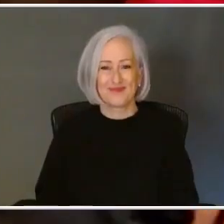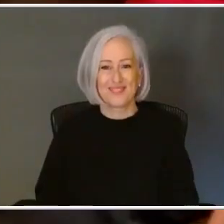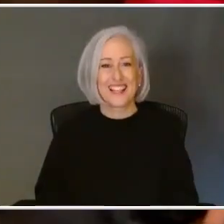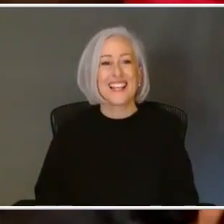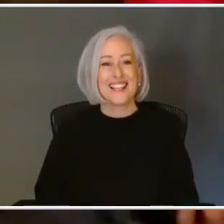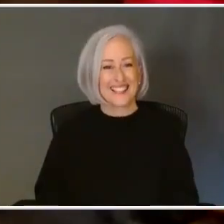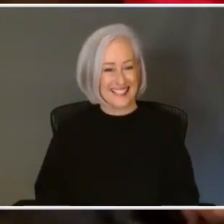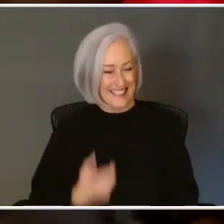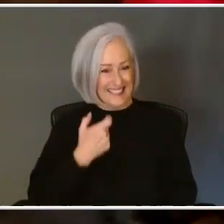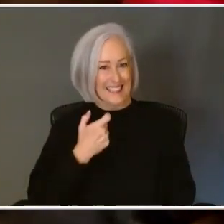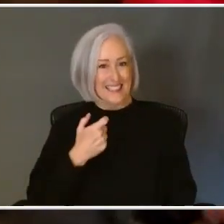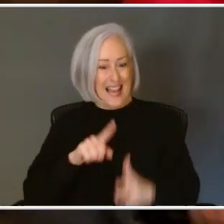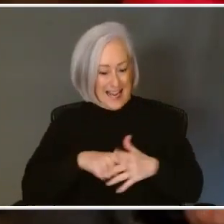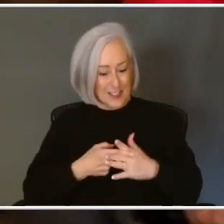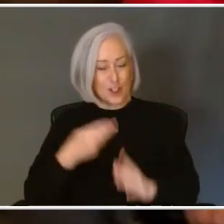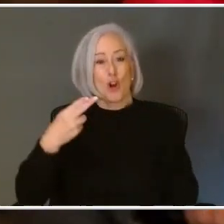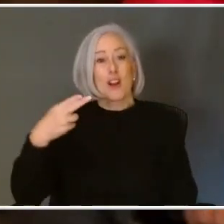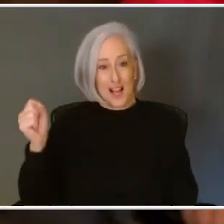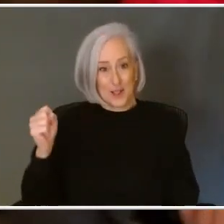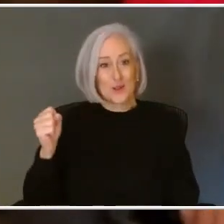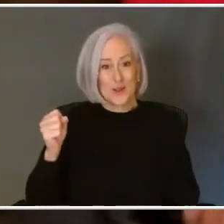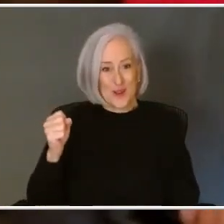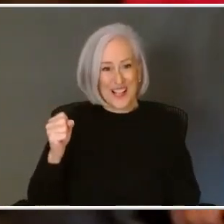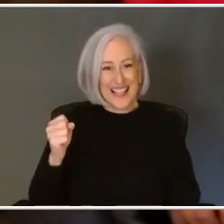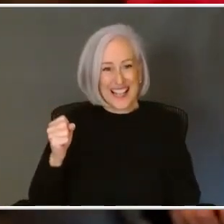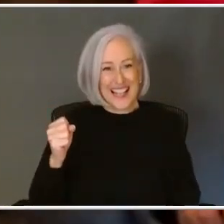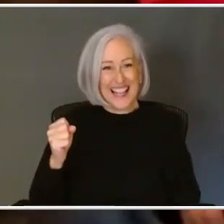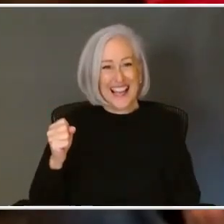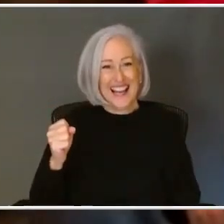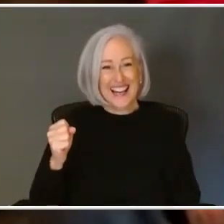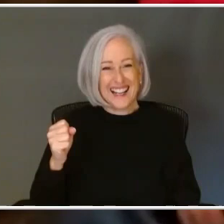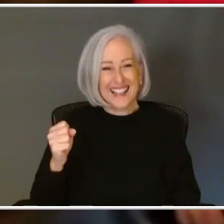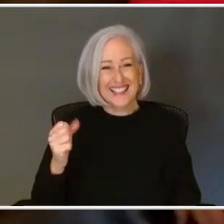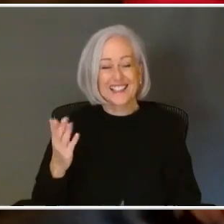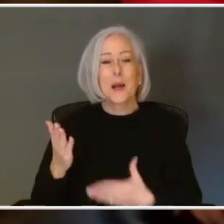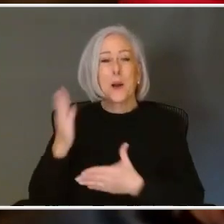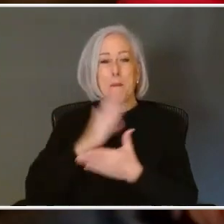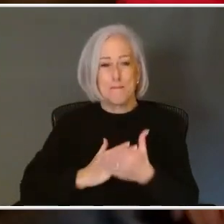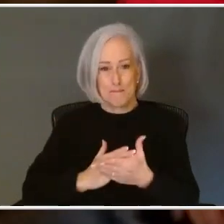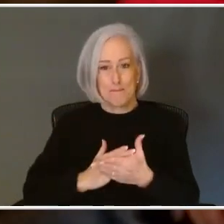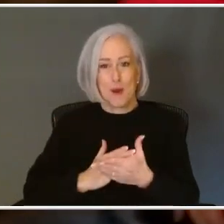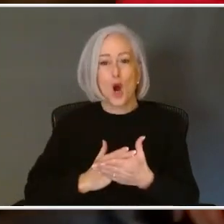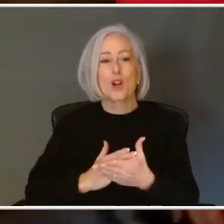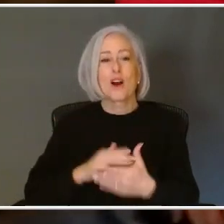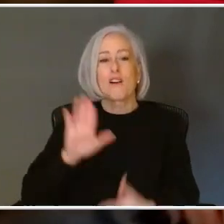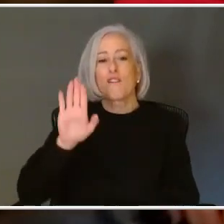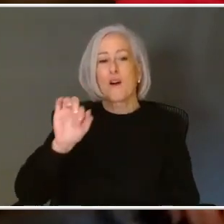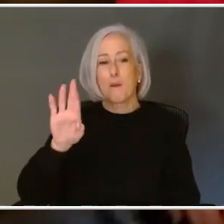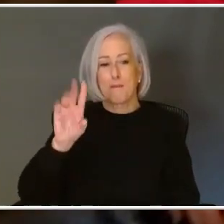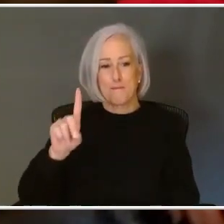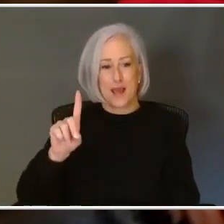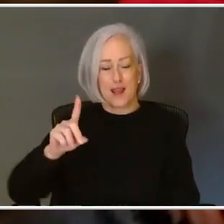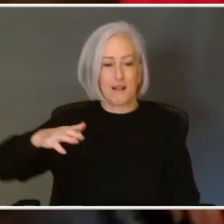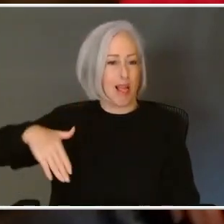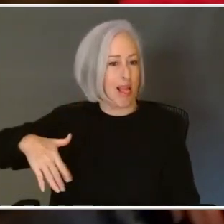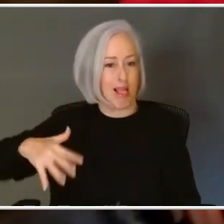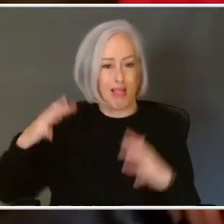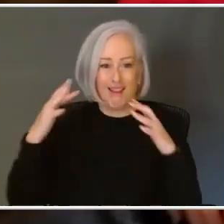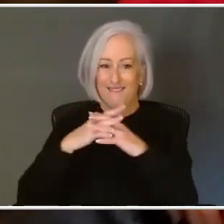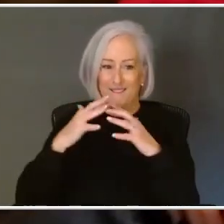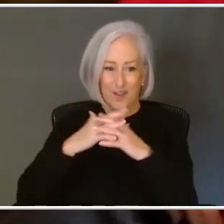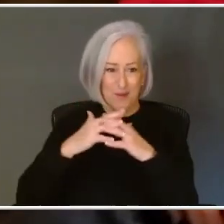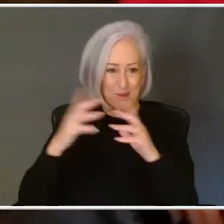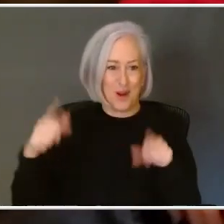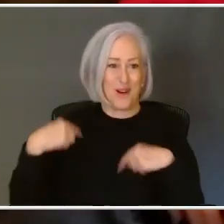So I started high school, and I'm part of the marching band. I haven't played football since the